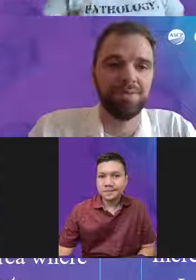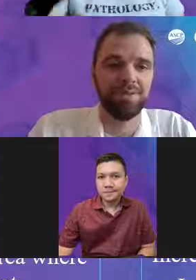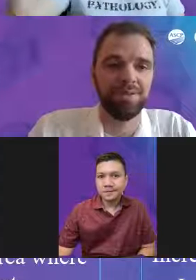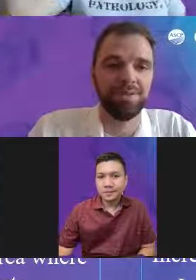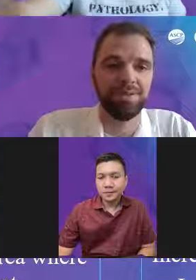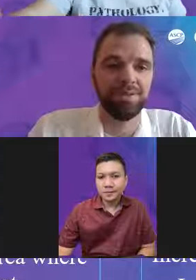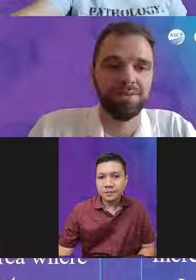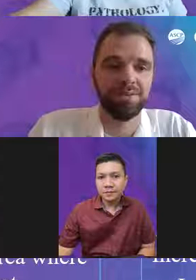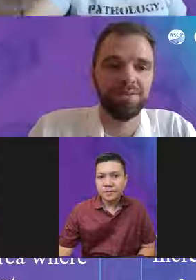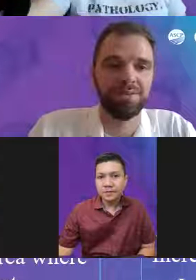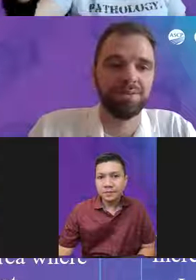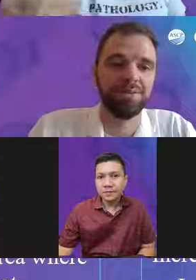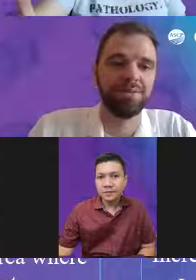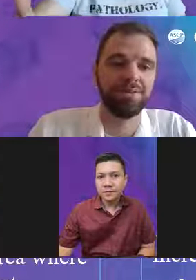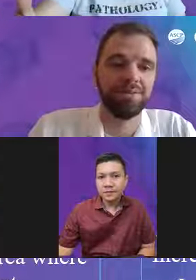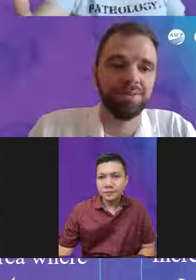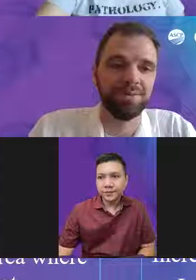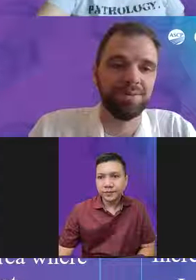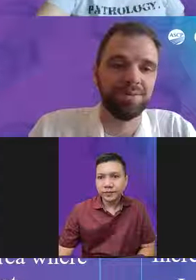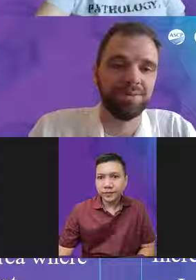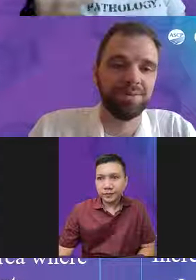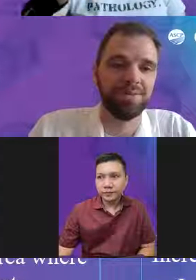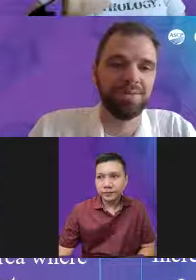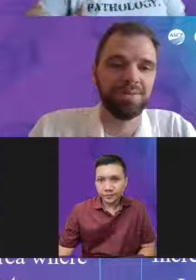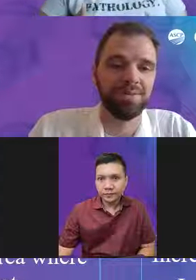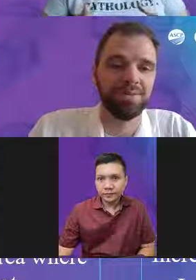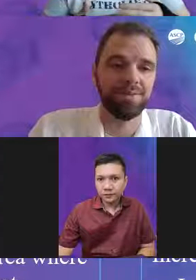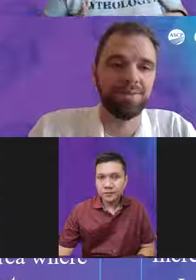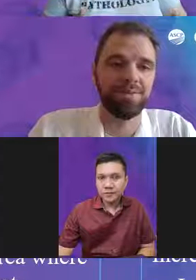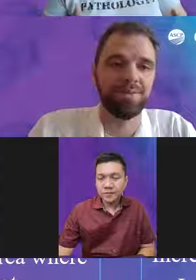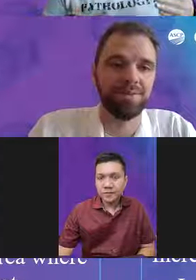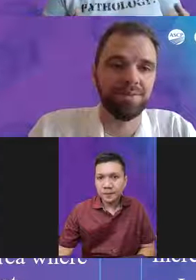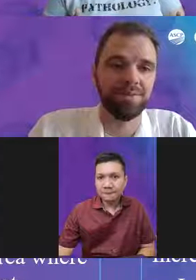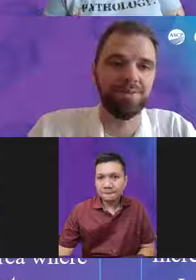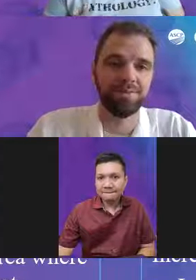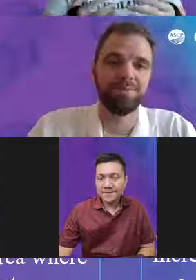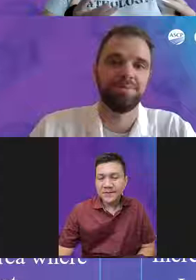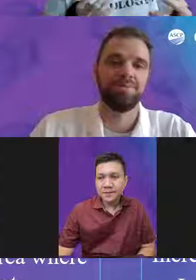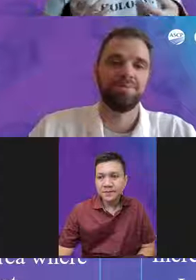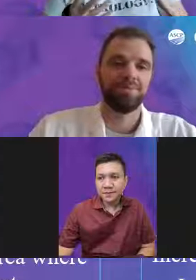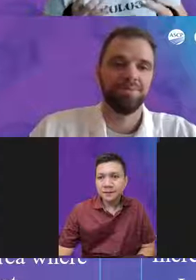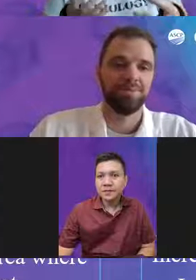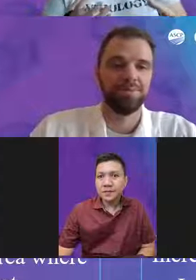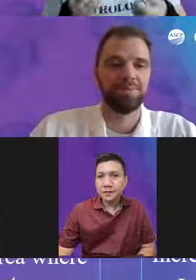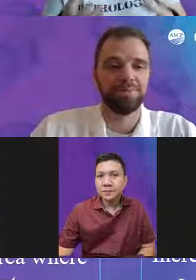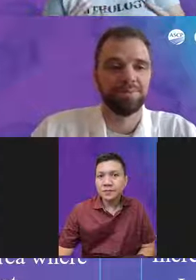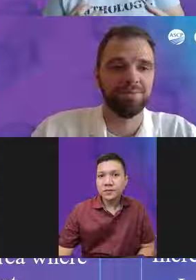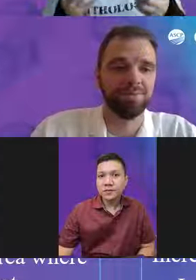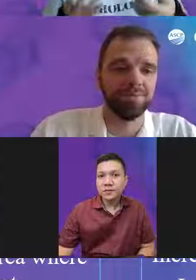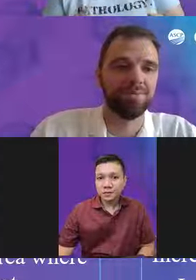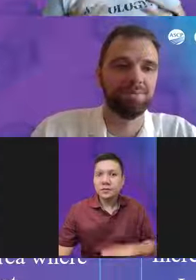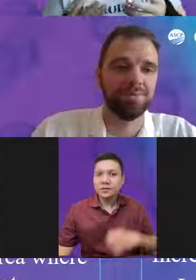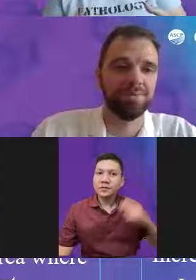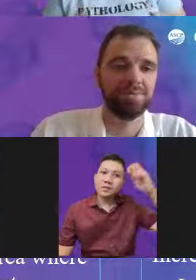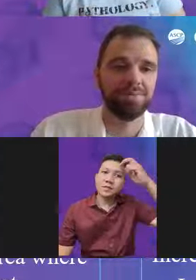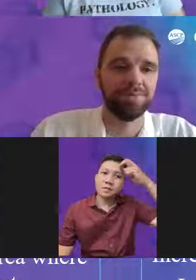around to say, hey, with this case, you need to start looking at this. Let's have some conversations.